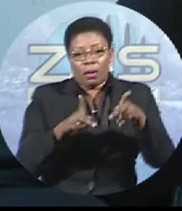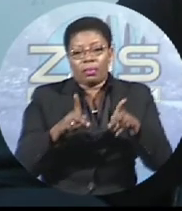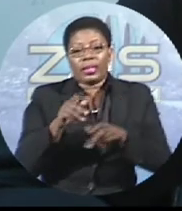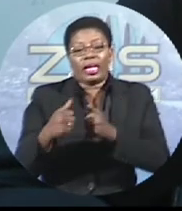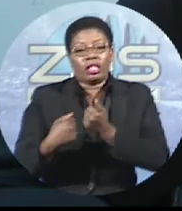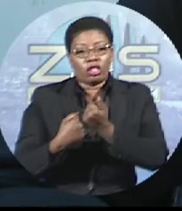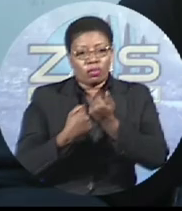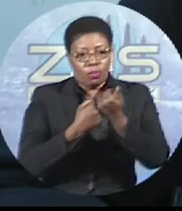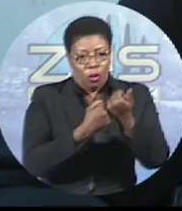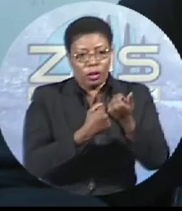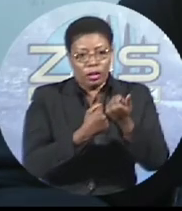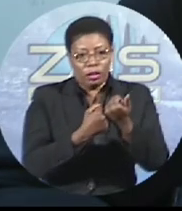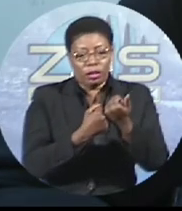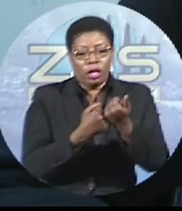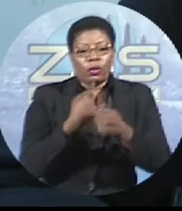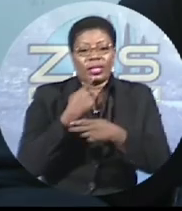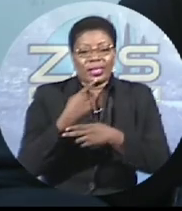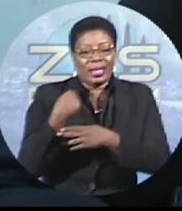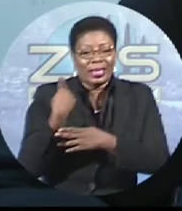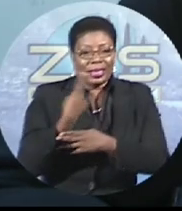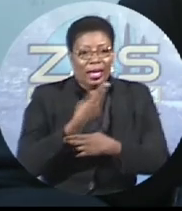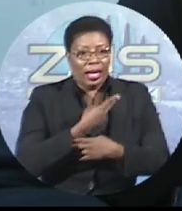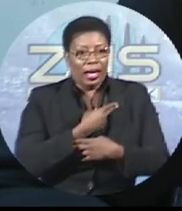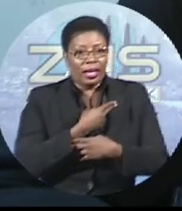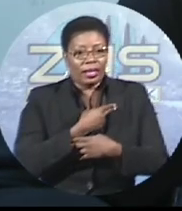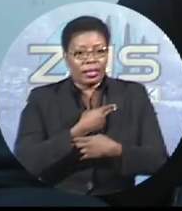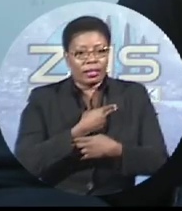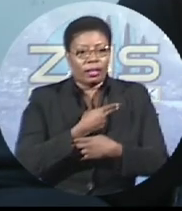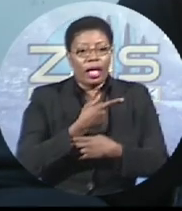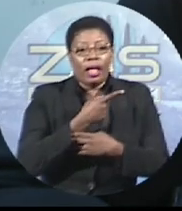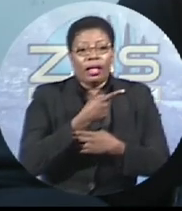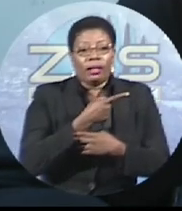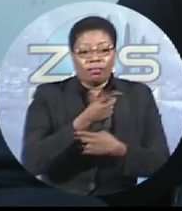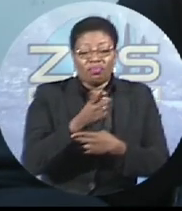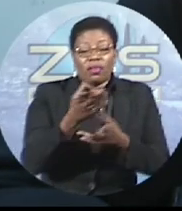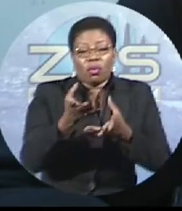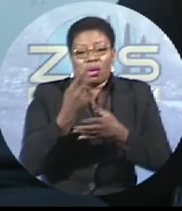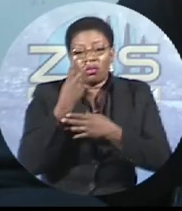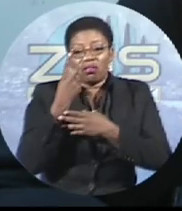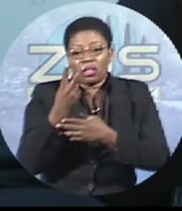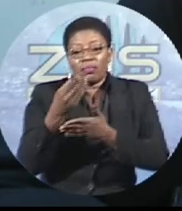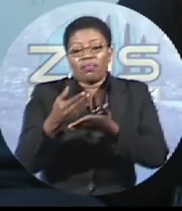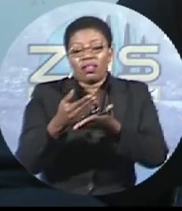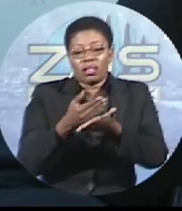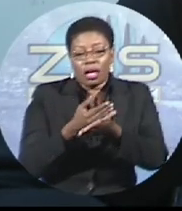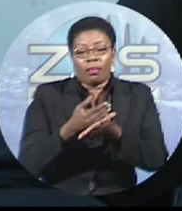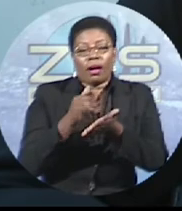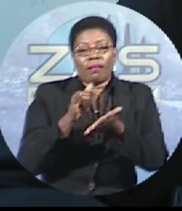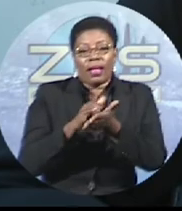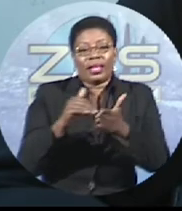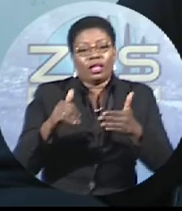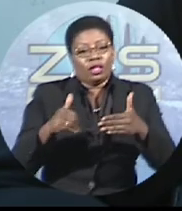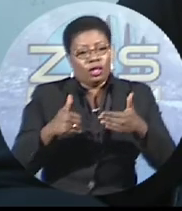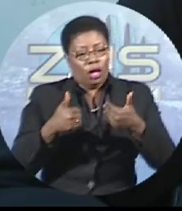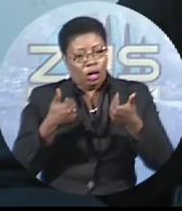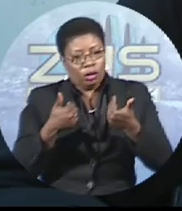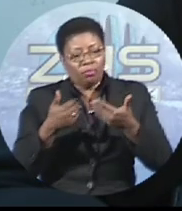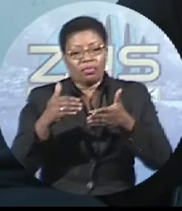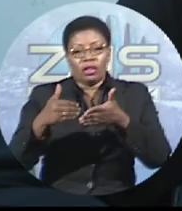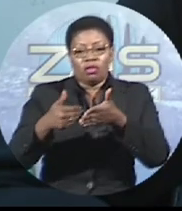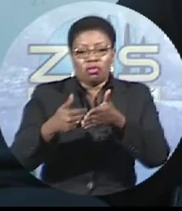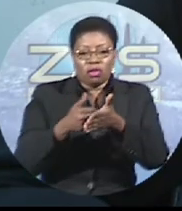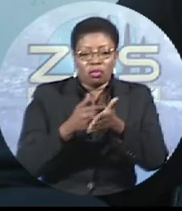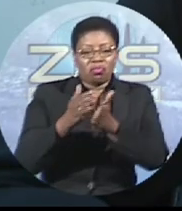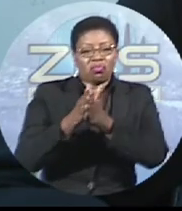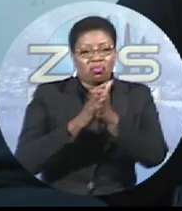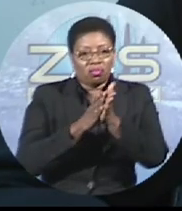and the general public have been telling us, they want to see some of that young, new,